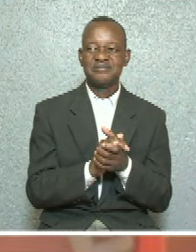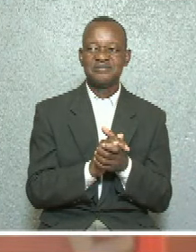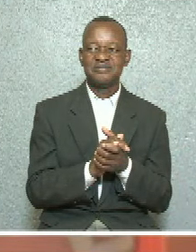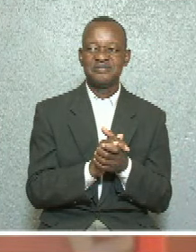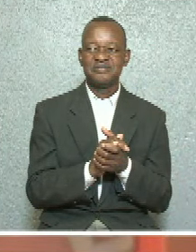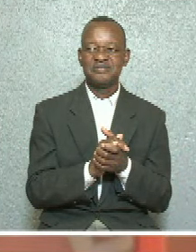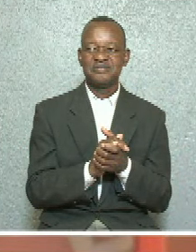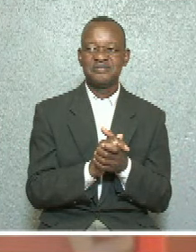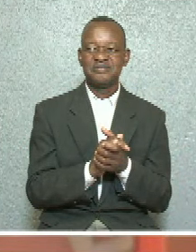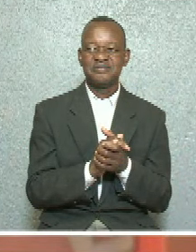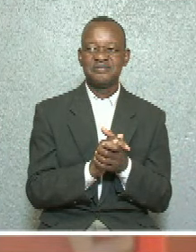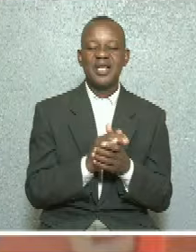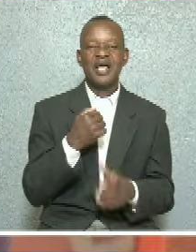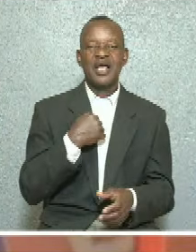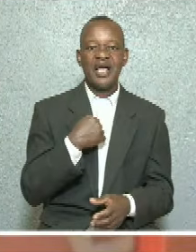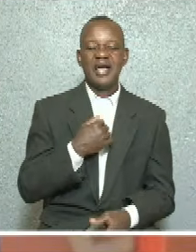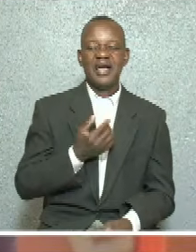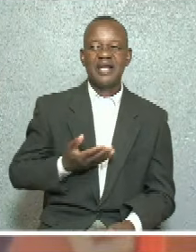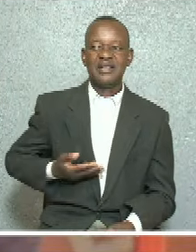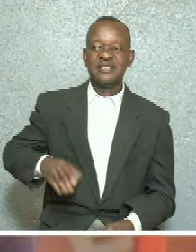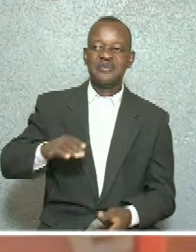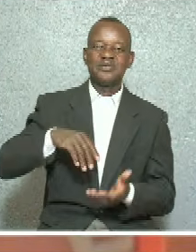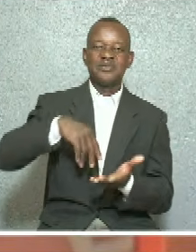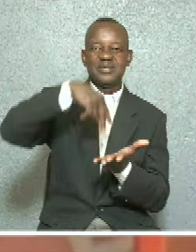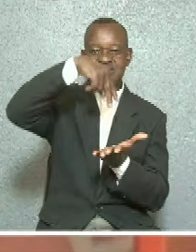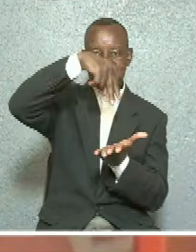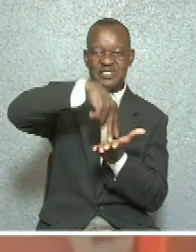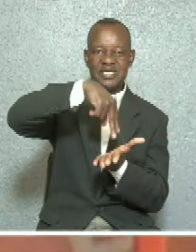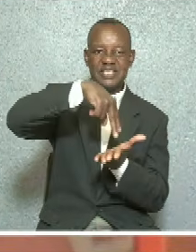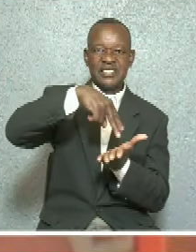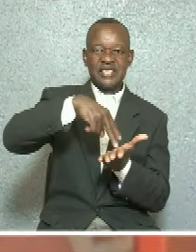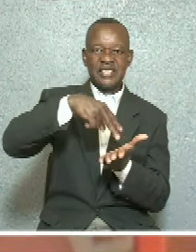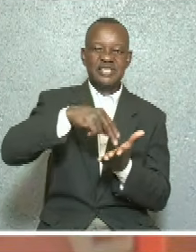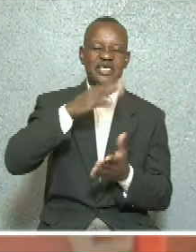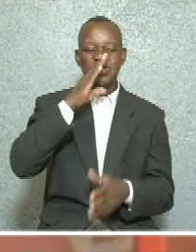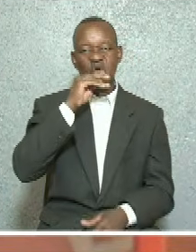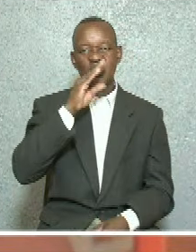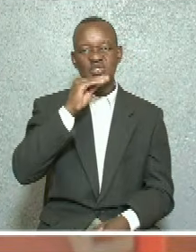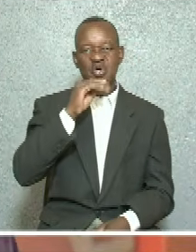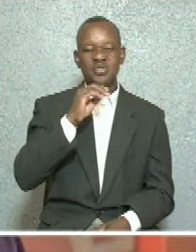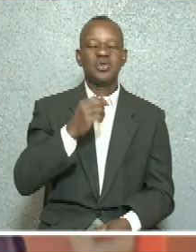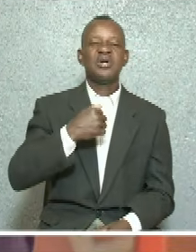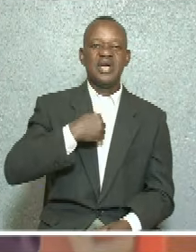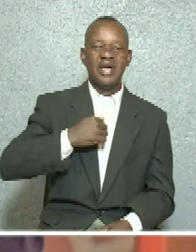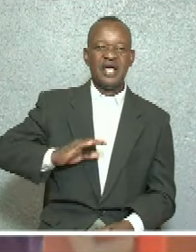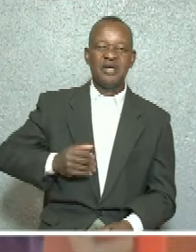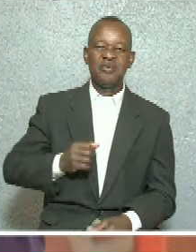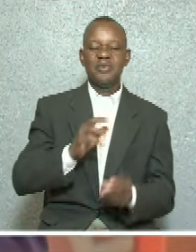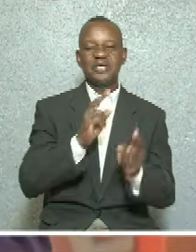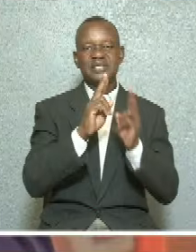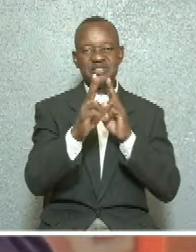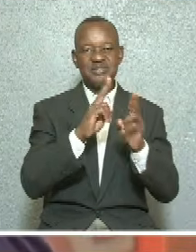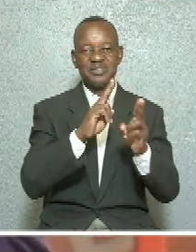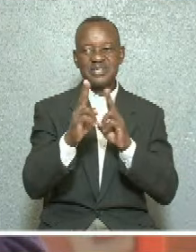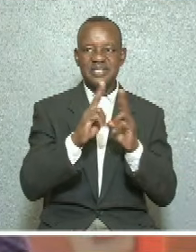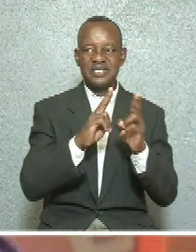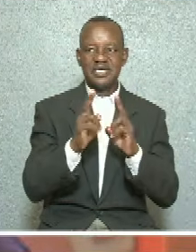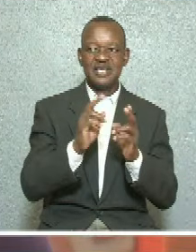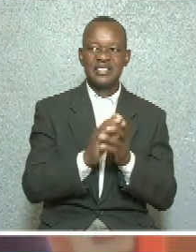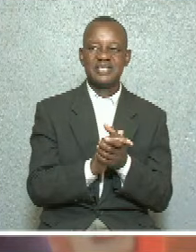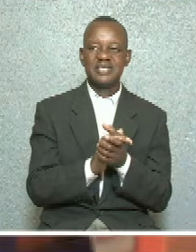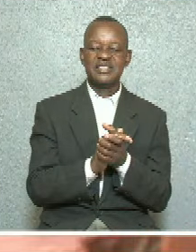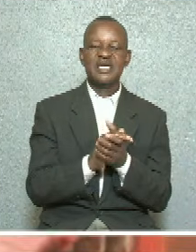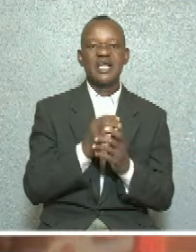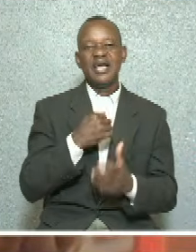just stand here and talk. I want us to have a conversation, right? And so what I want to know from you is, based on what you watched today